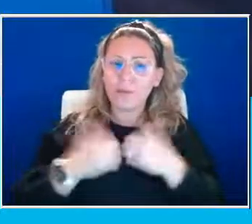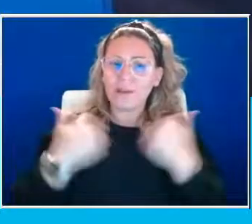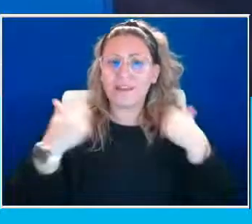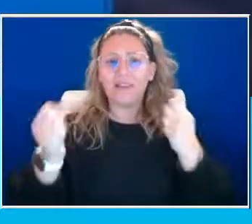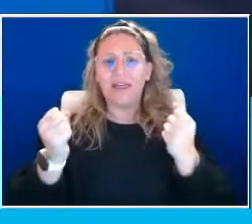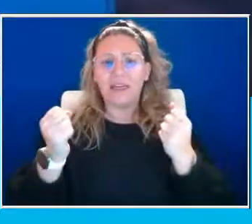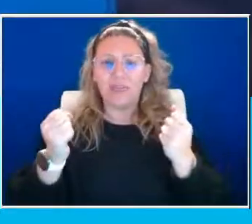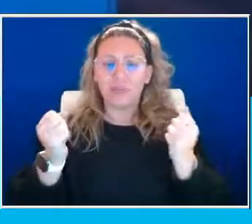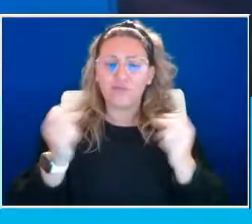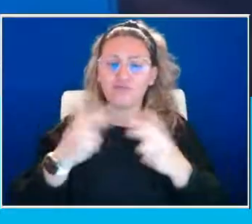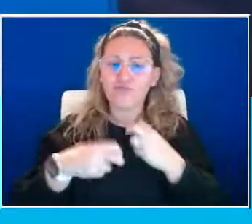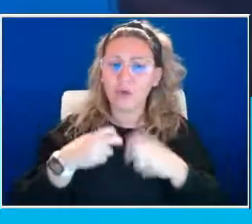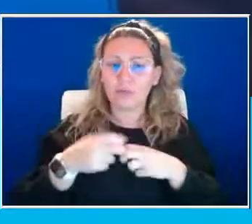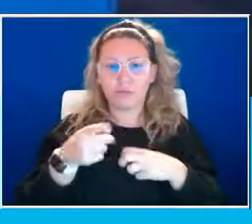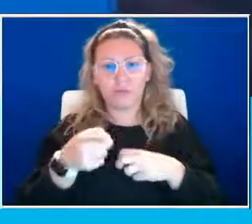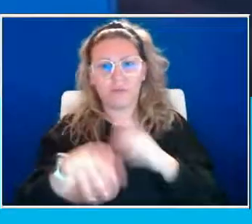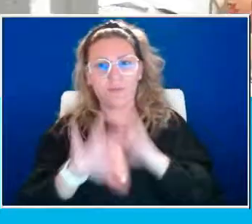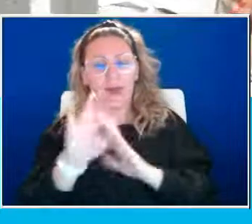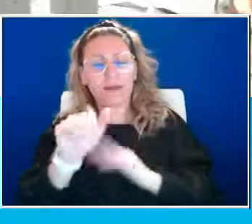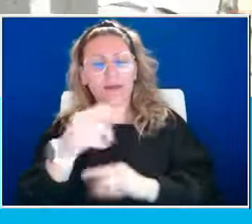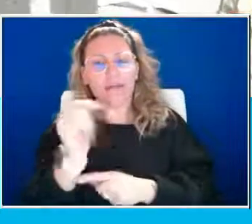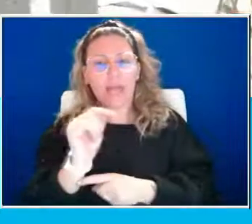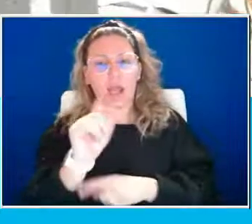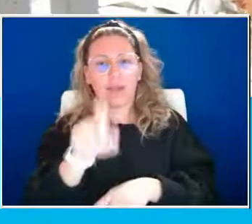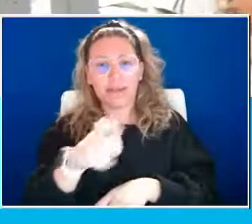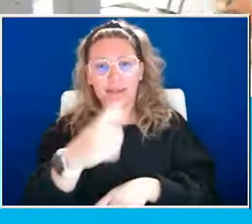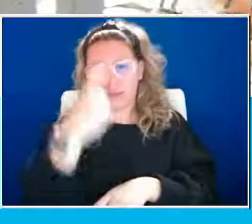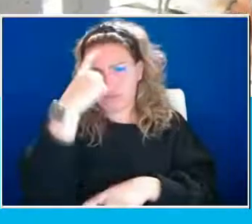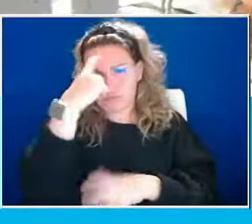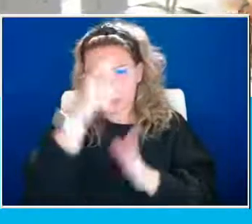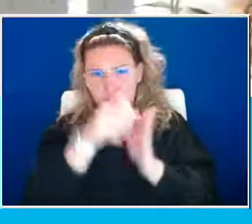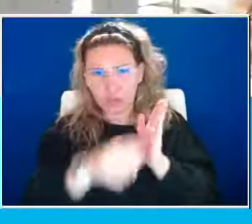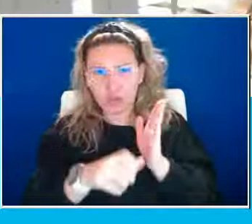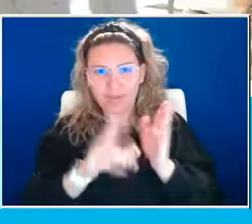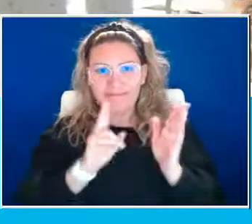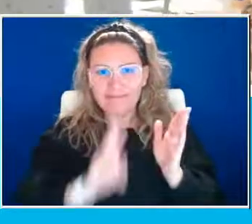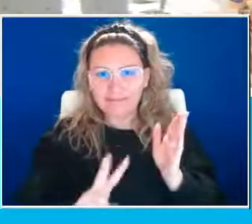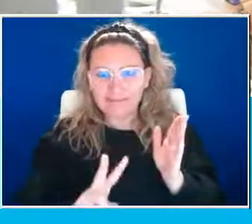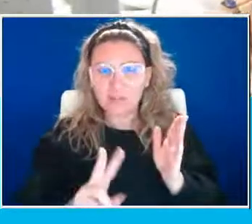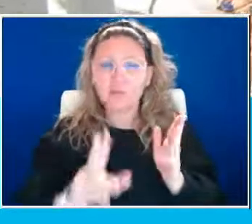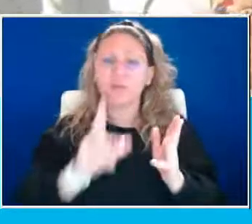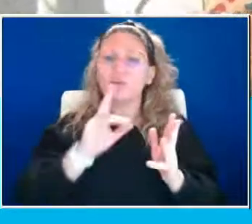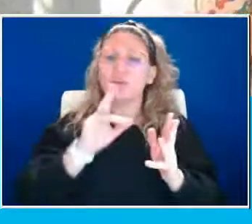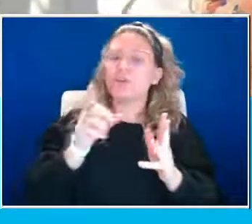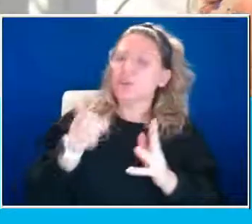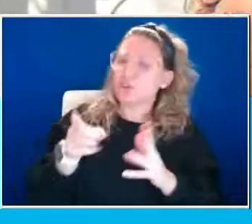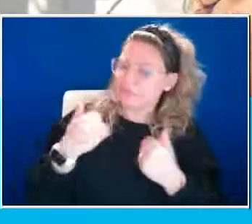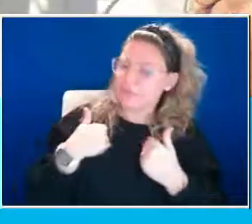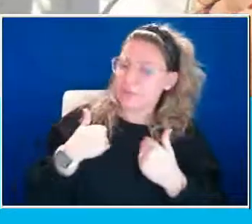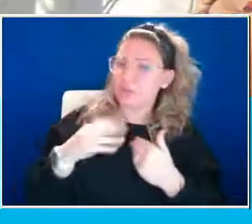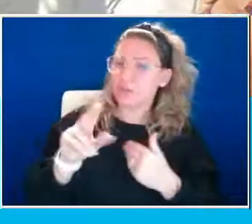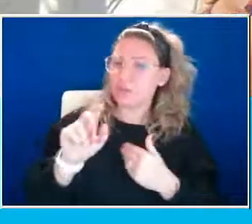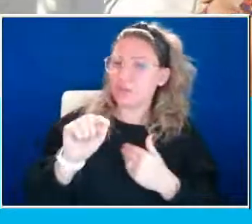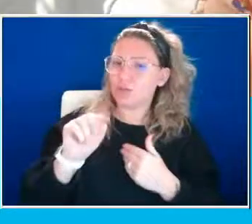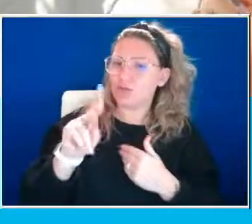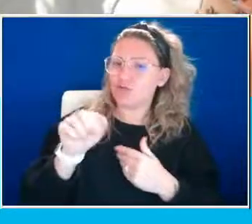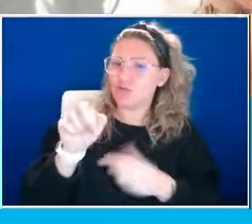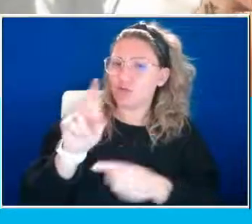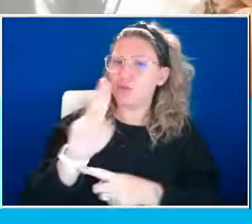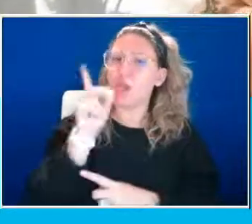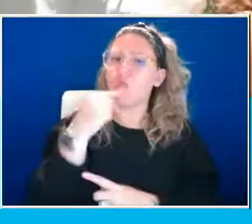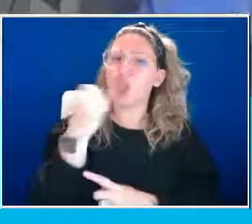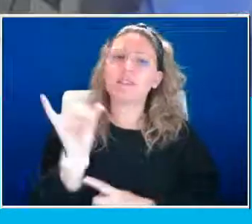needs brain surgery at the age of 2. Colby has a tumor that kind of looks like